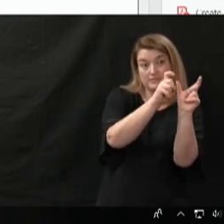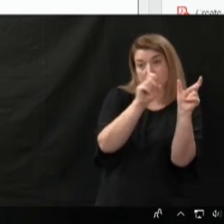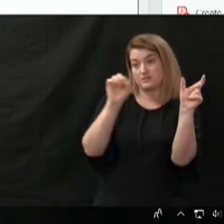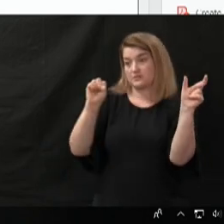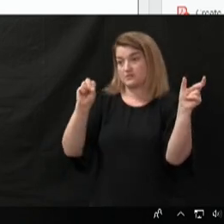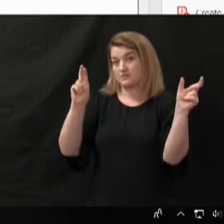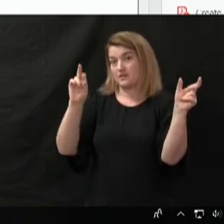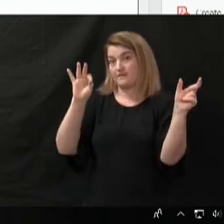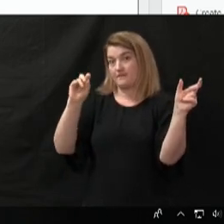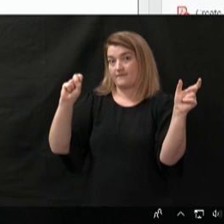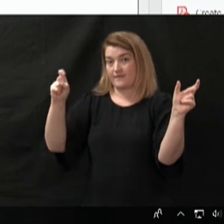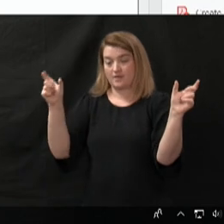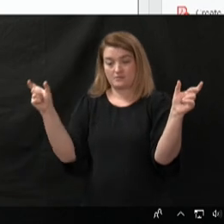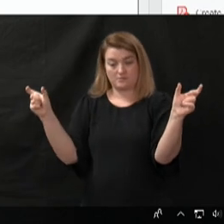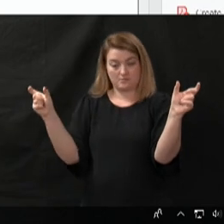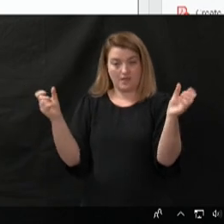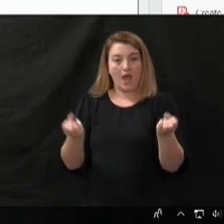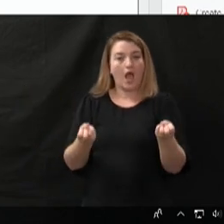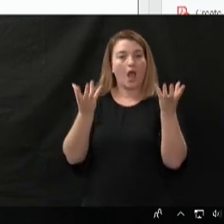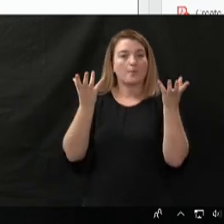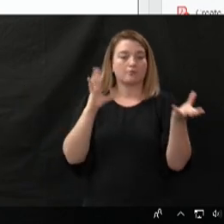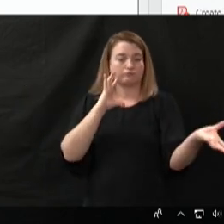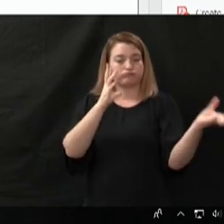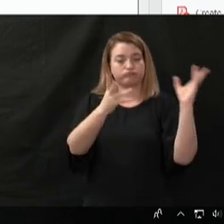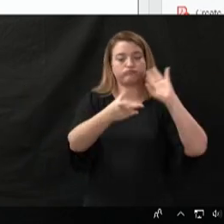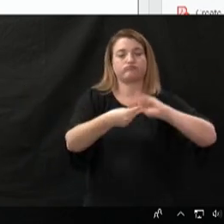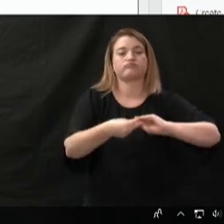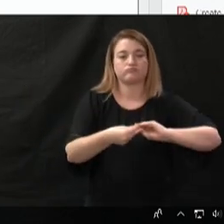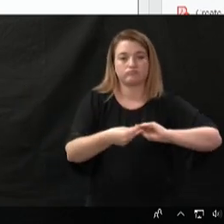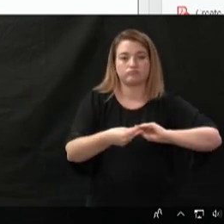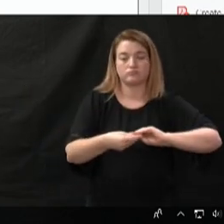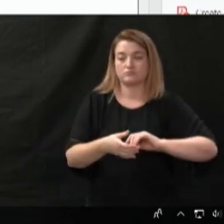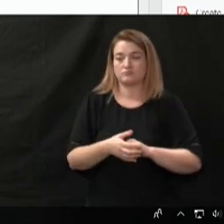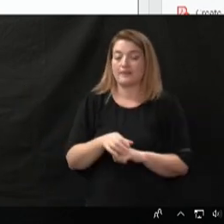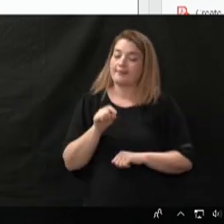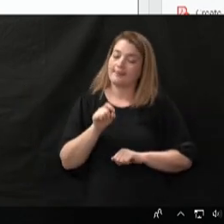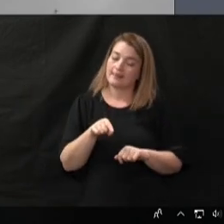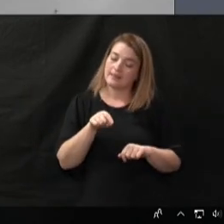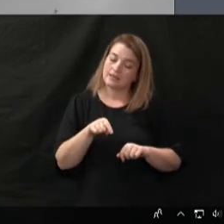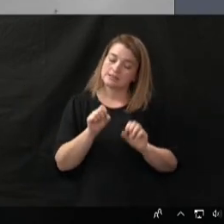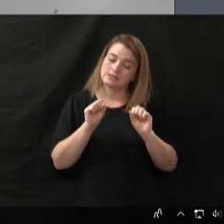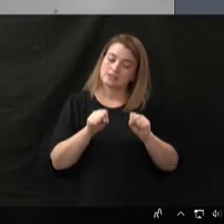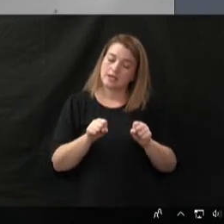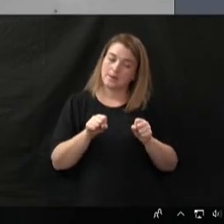because this is sometimes a little confusing. Let me go.